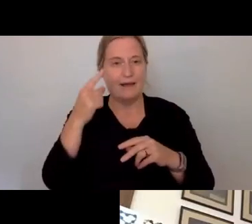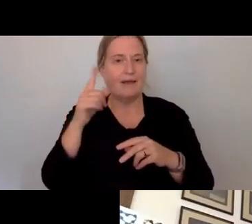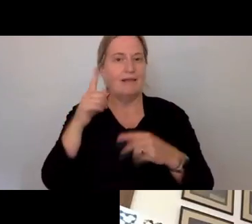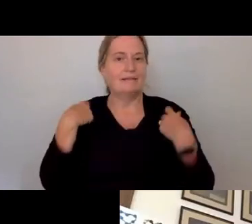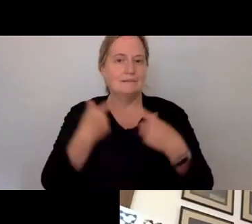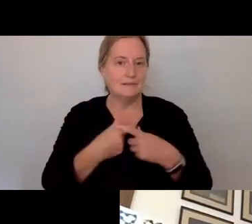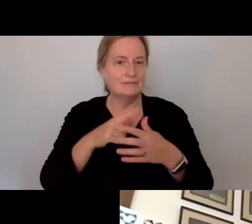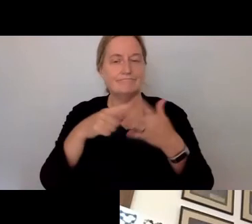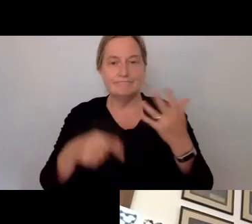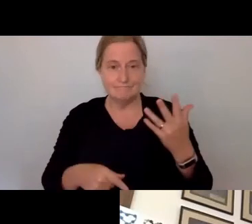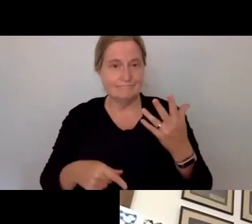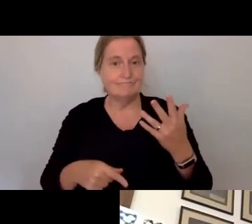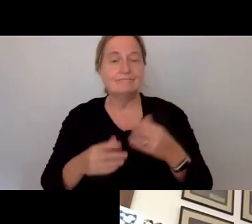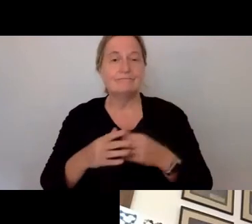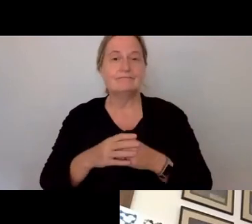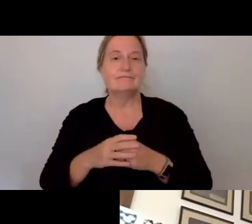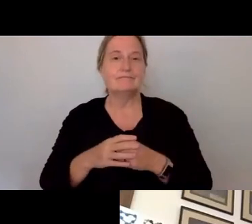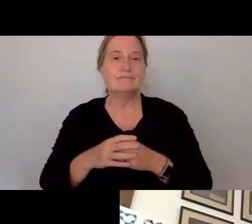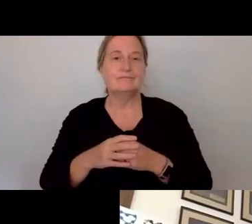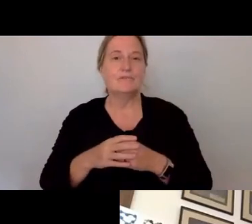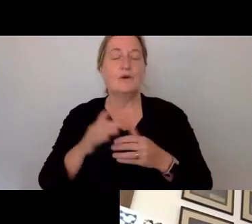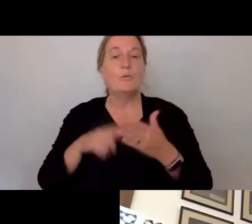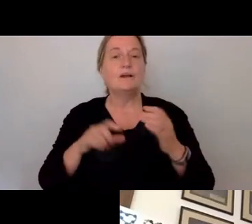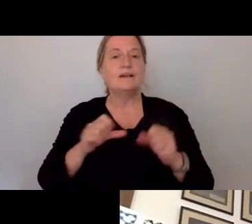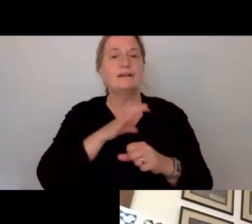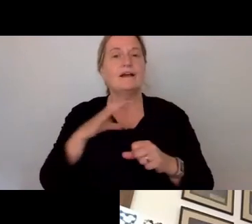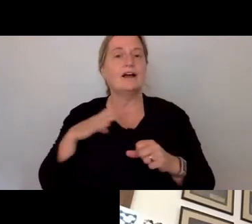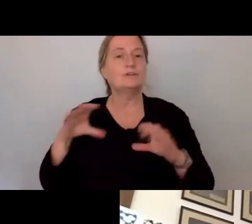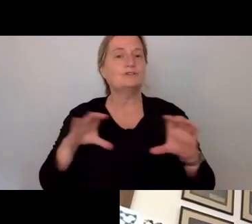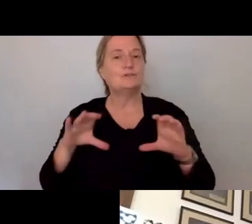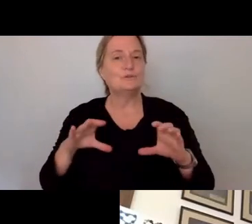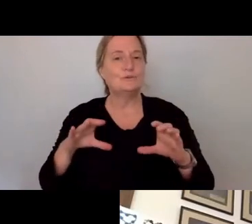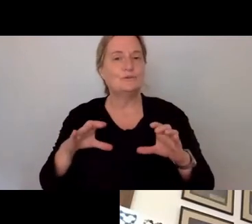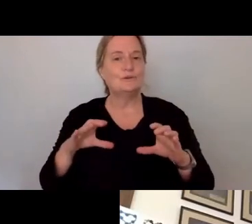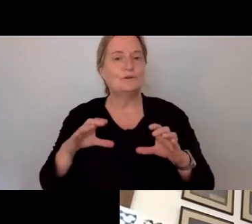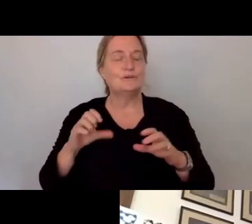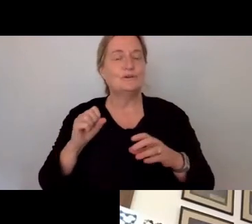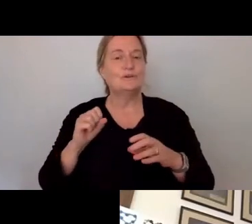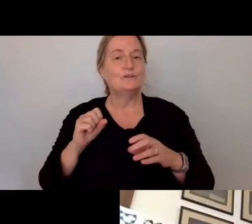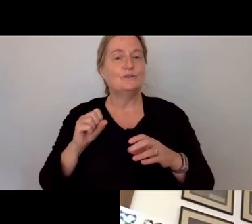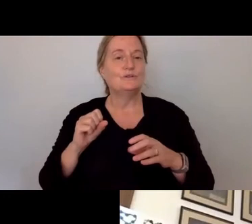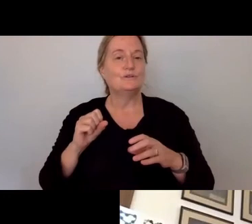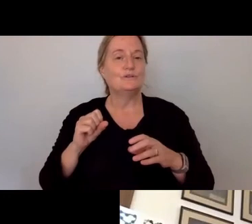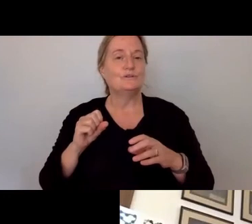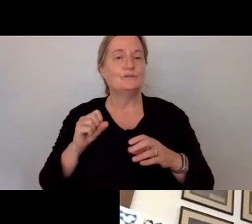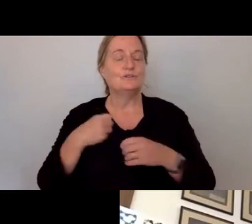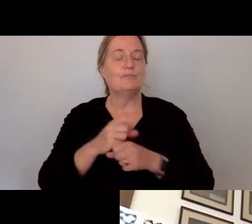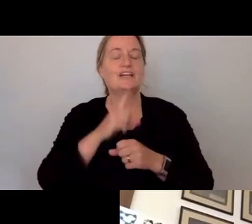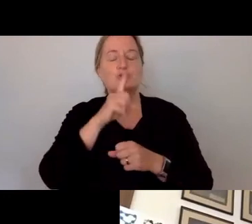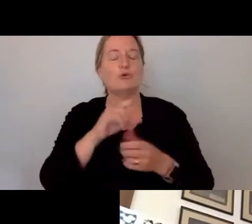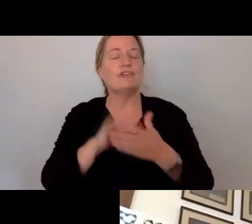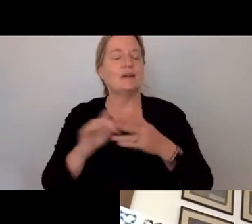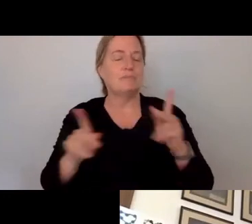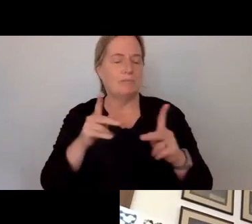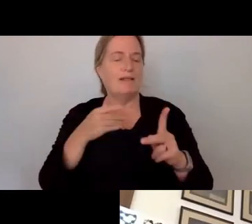vote. What can Congress do to increase access to democratic institutions and fair voting practices for people with